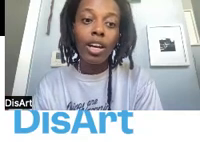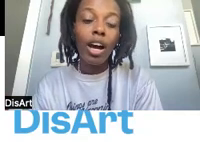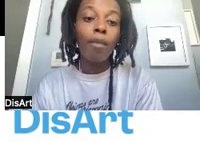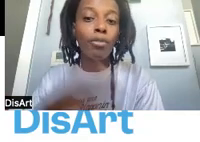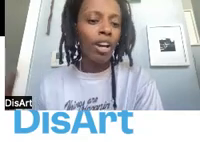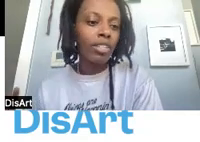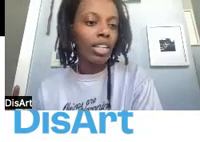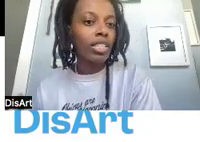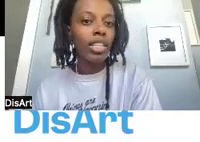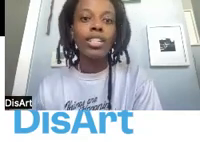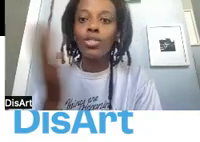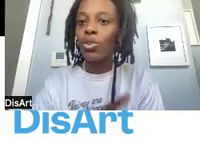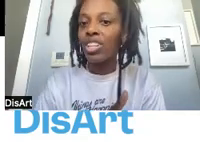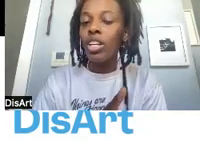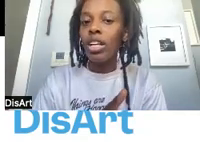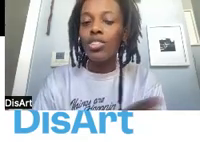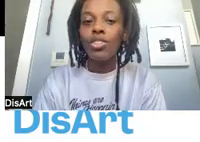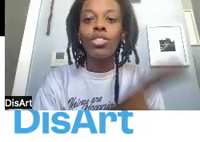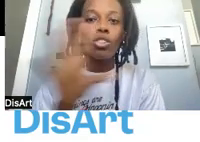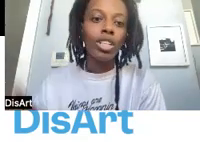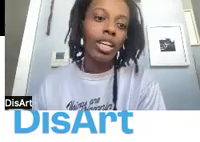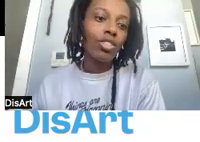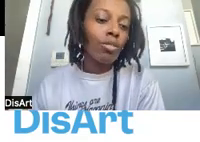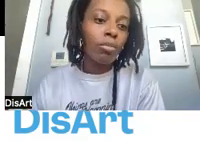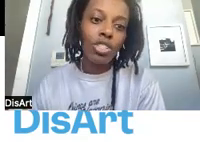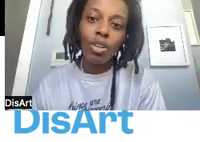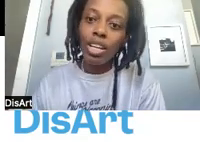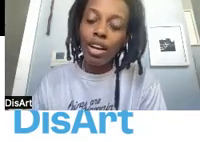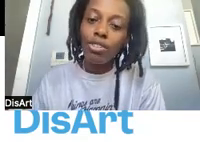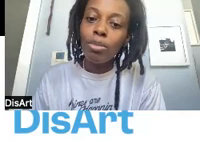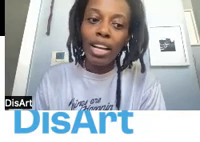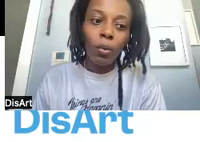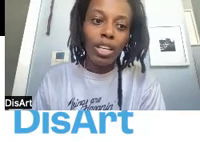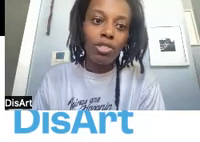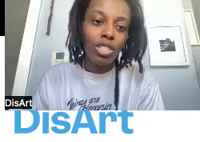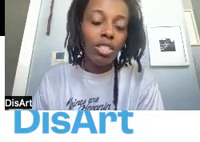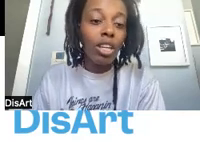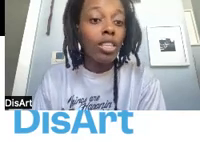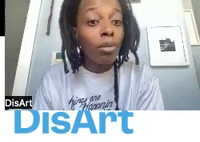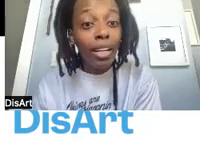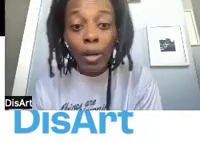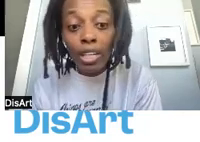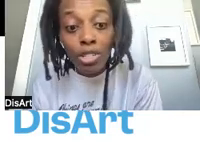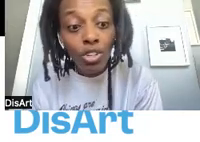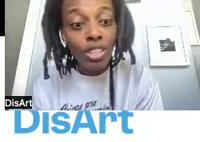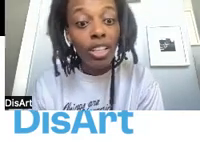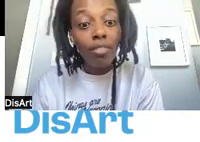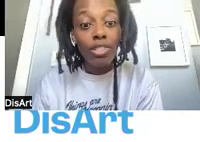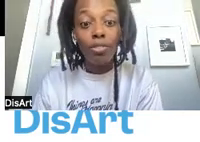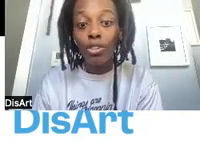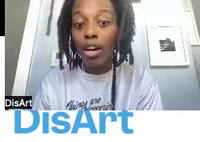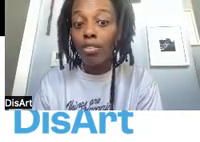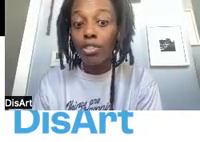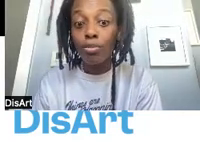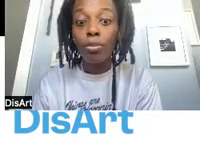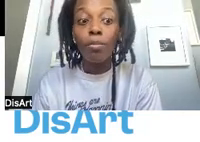Prize. Before I even get into that, I just want to let you know that you're looking at two images right now, two black and white images. The black and white image on the left